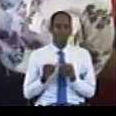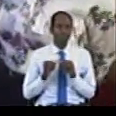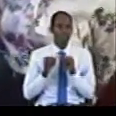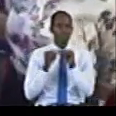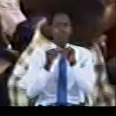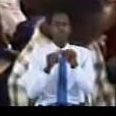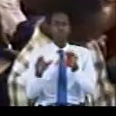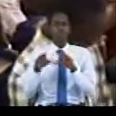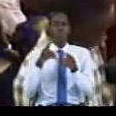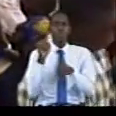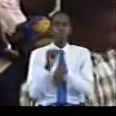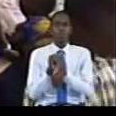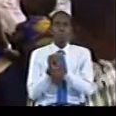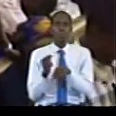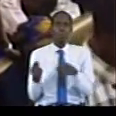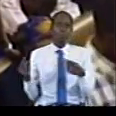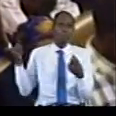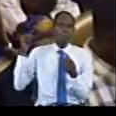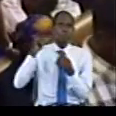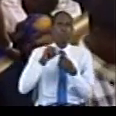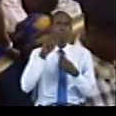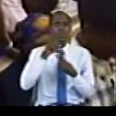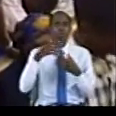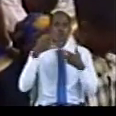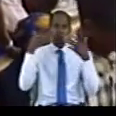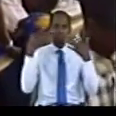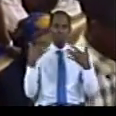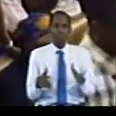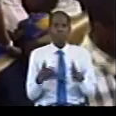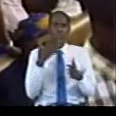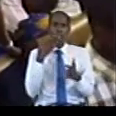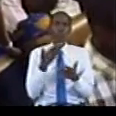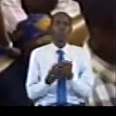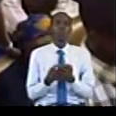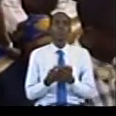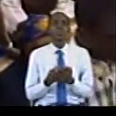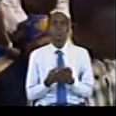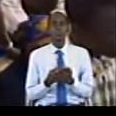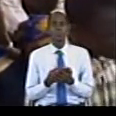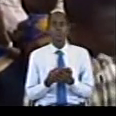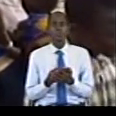work until you finish well.